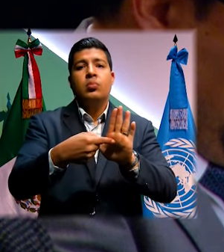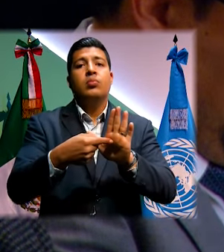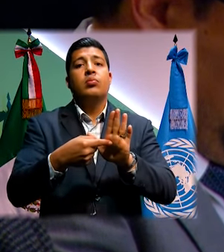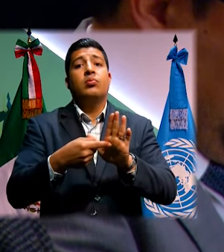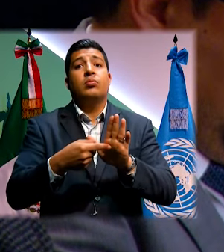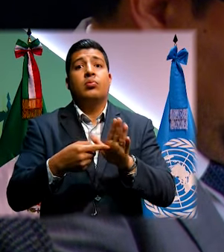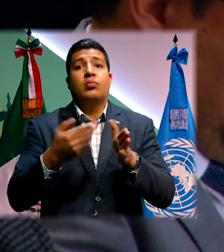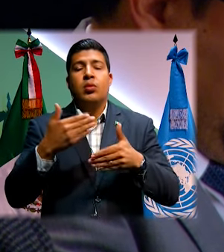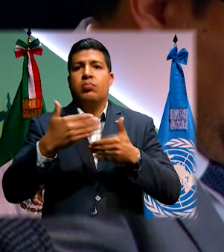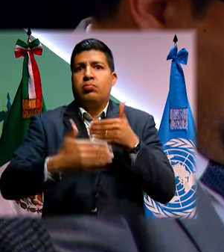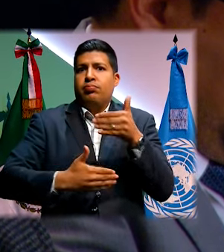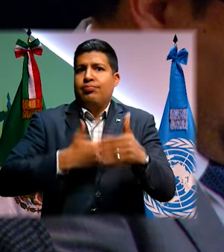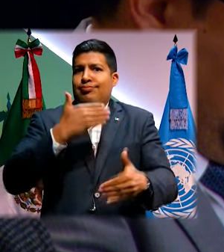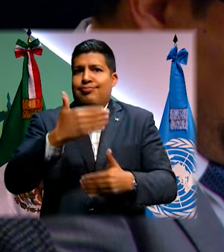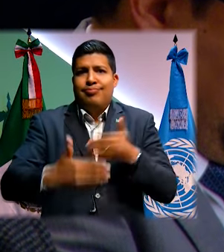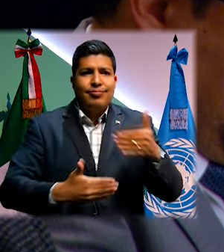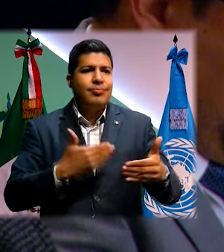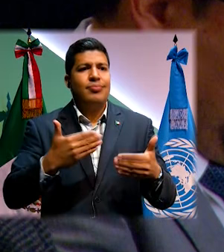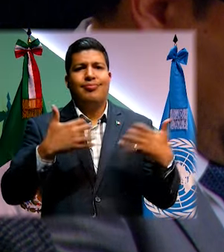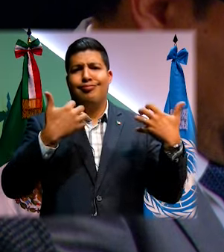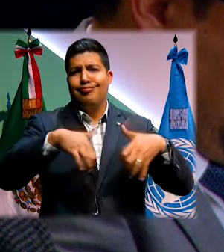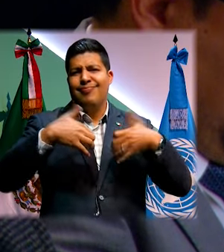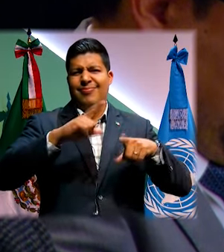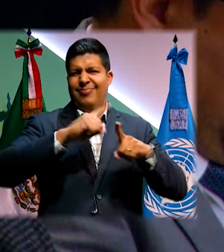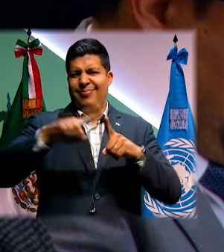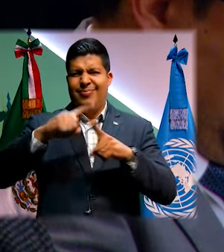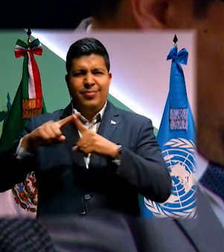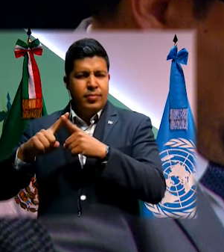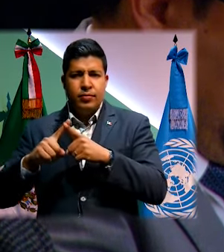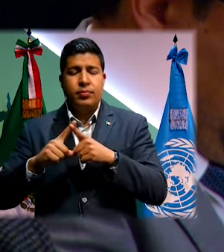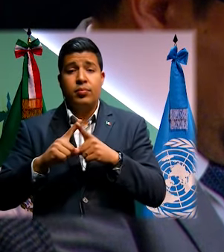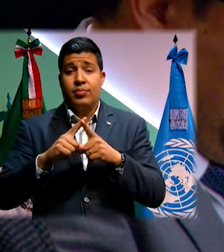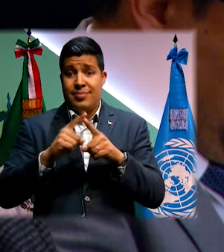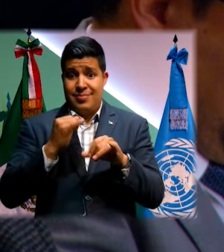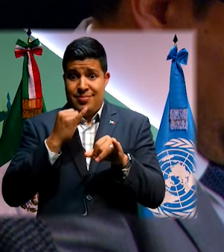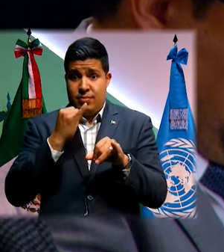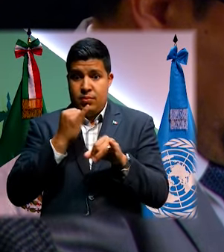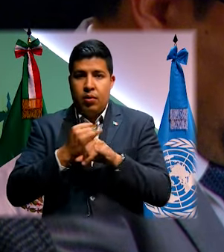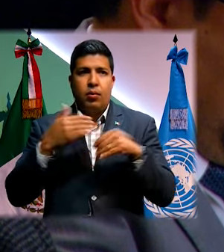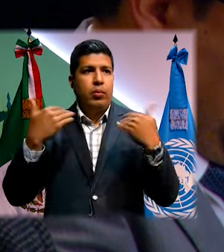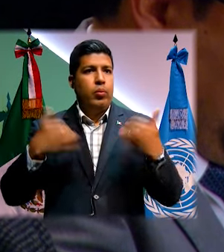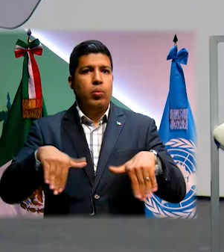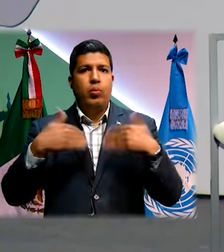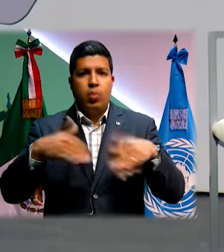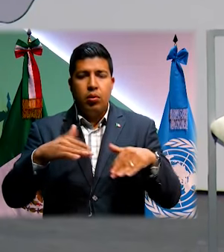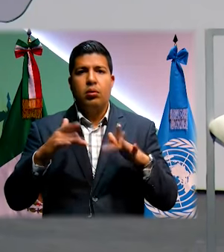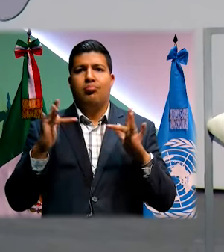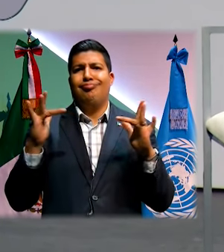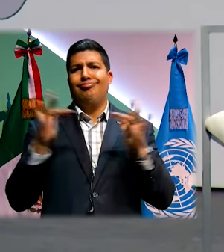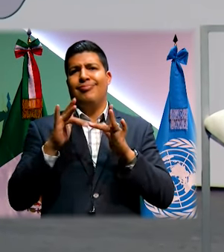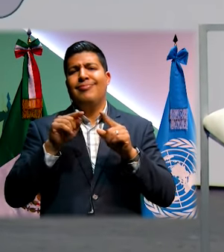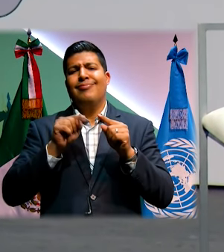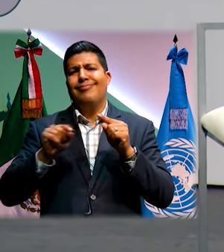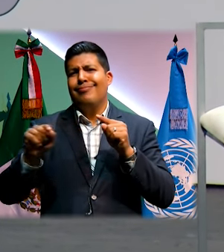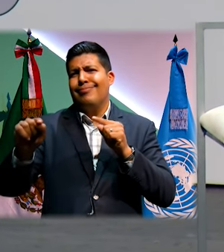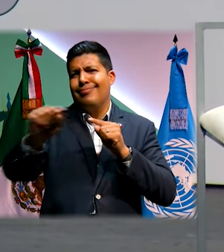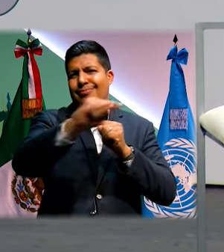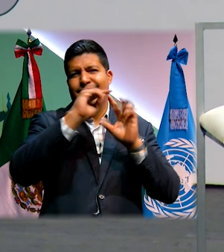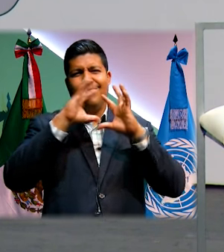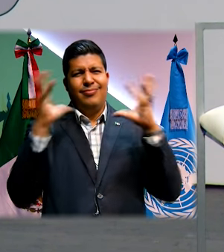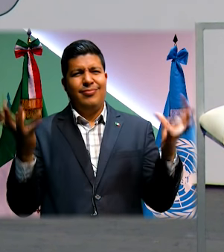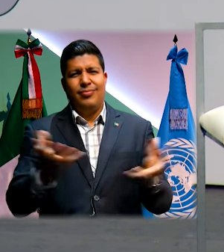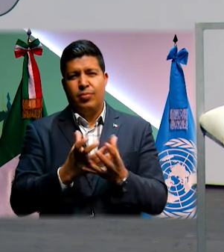technological progress are exponential in all industries. However, more than 835